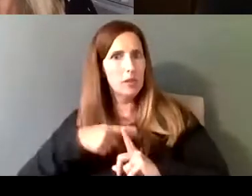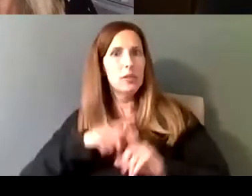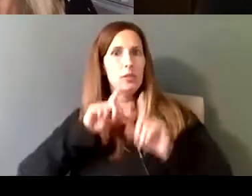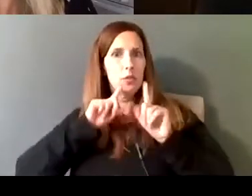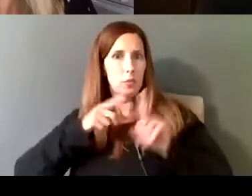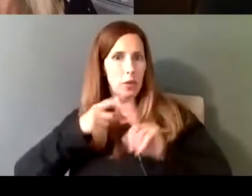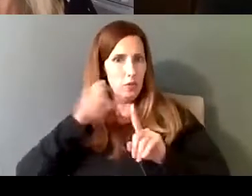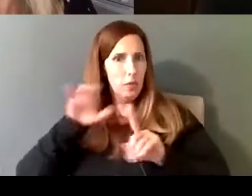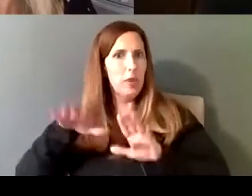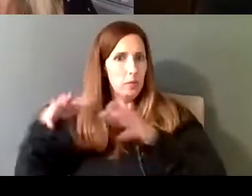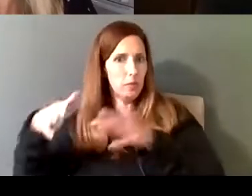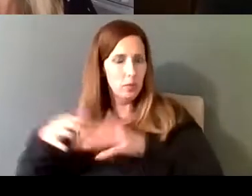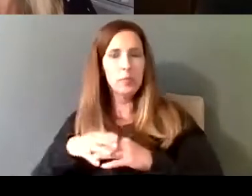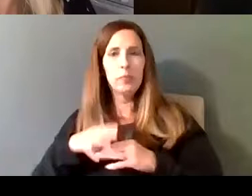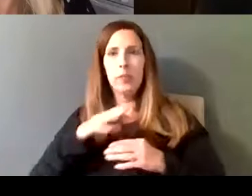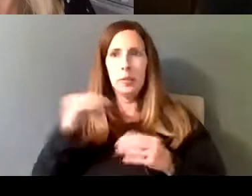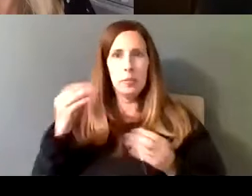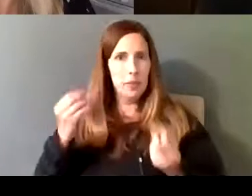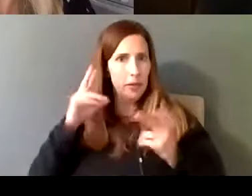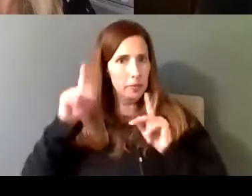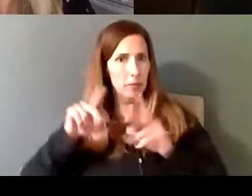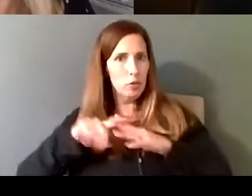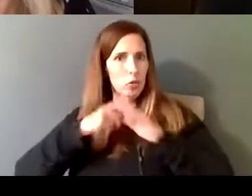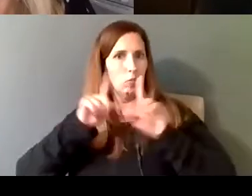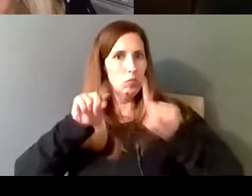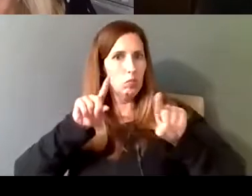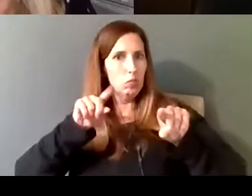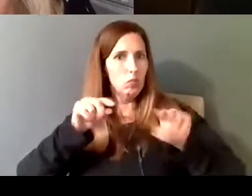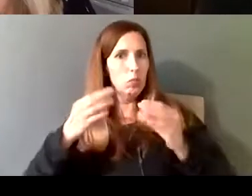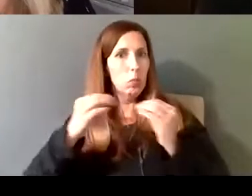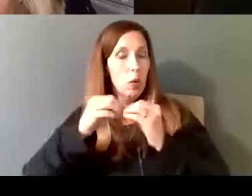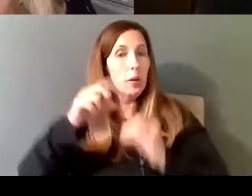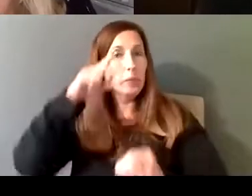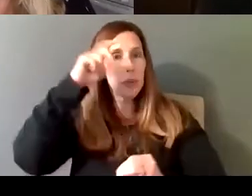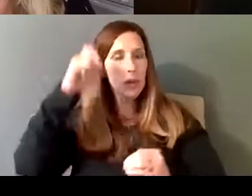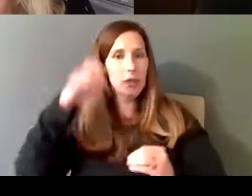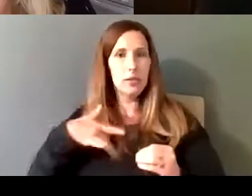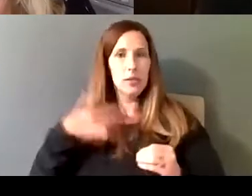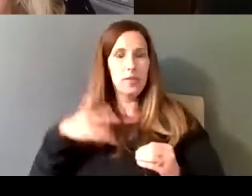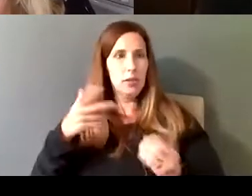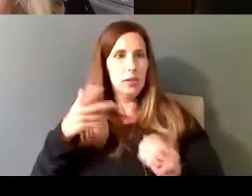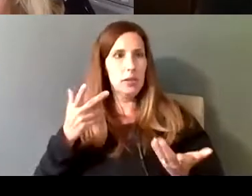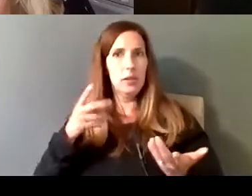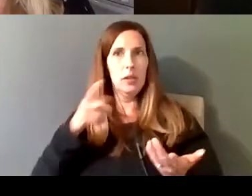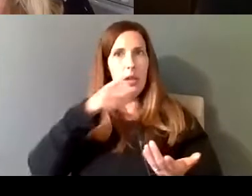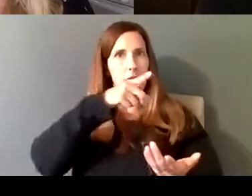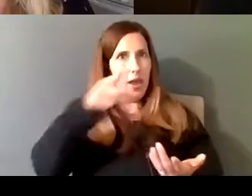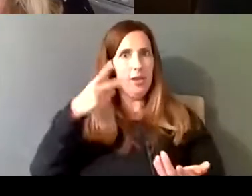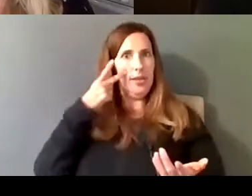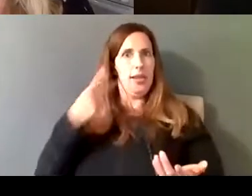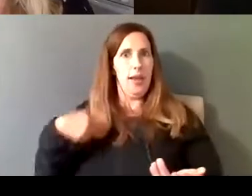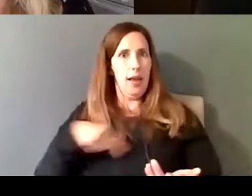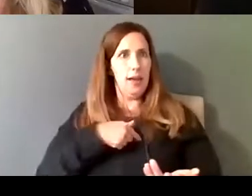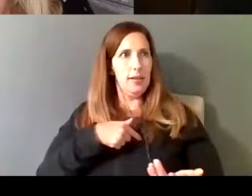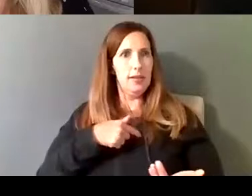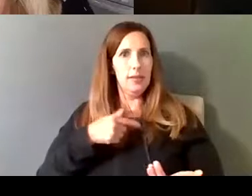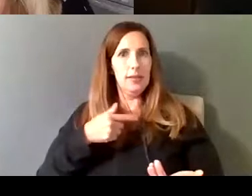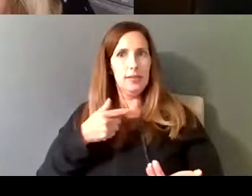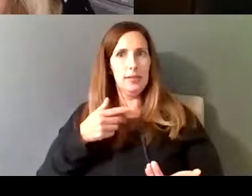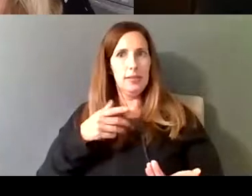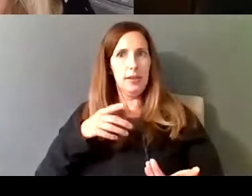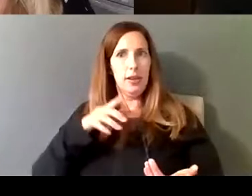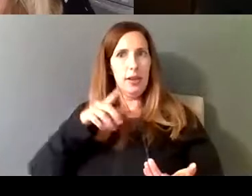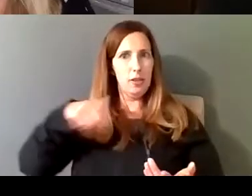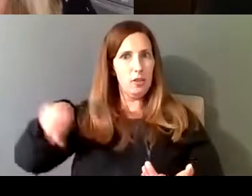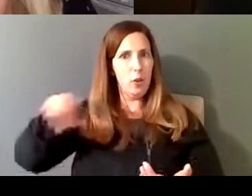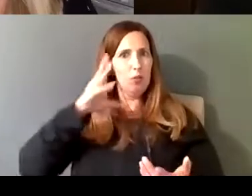who have started patroning their museum because they feel seen and they feel like those experiences are meant for